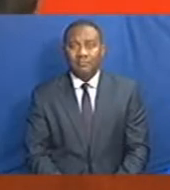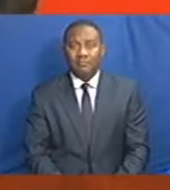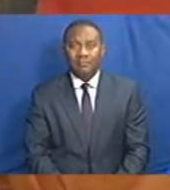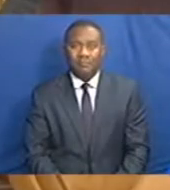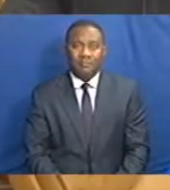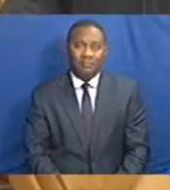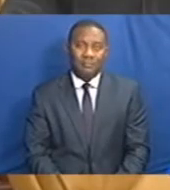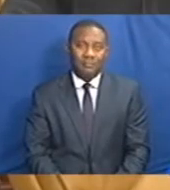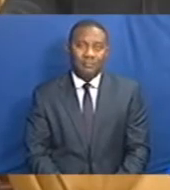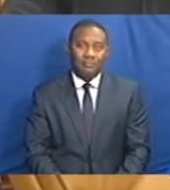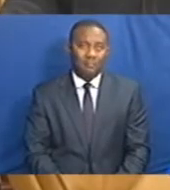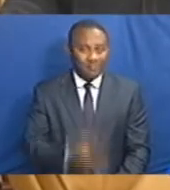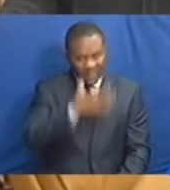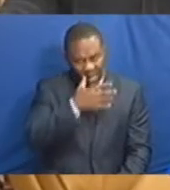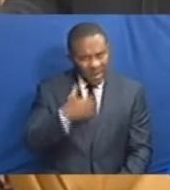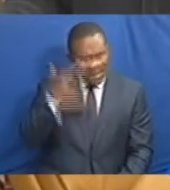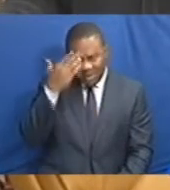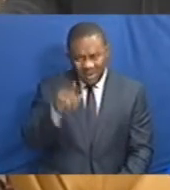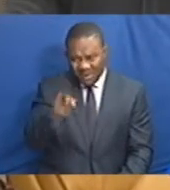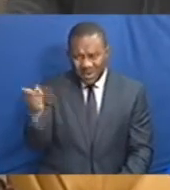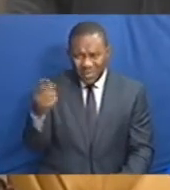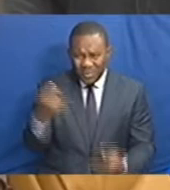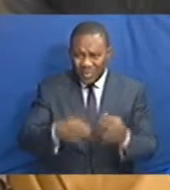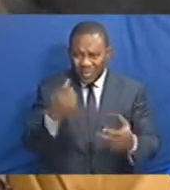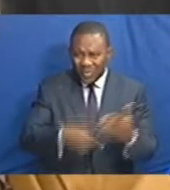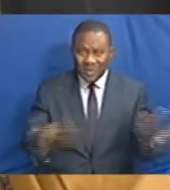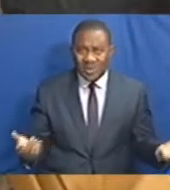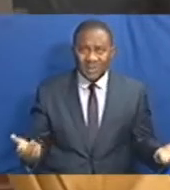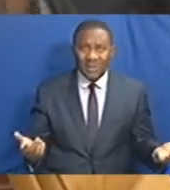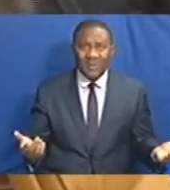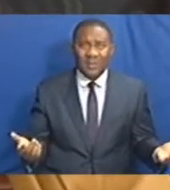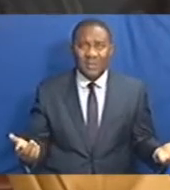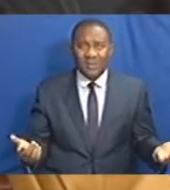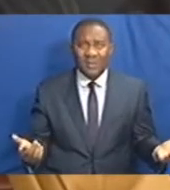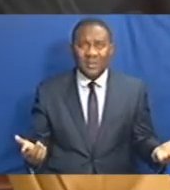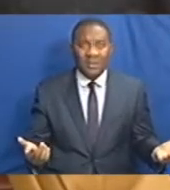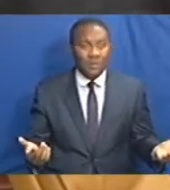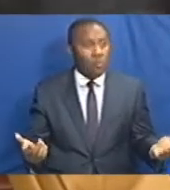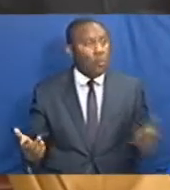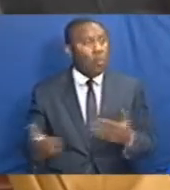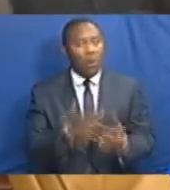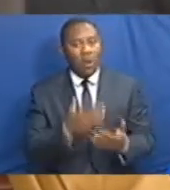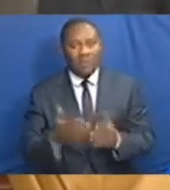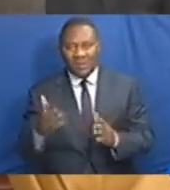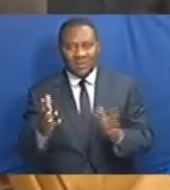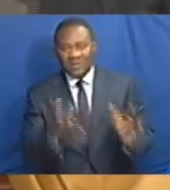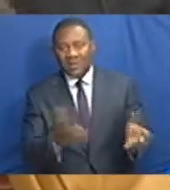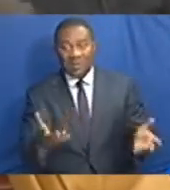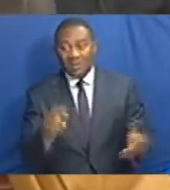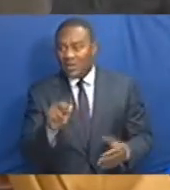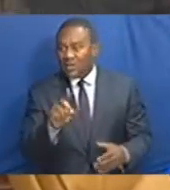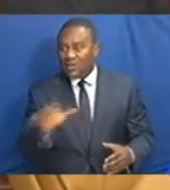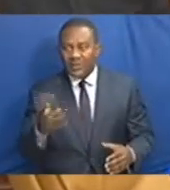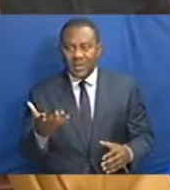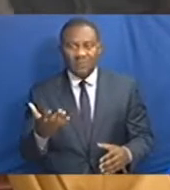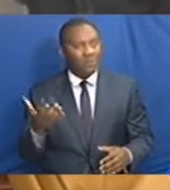I don't know where their problem is, because the hole that they left behind, the hole that